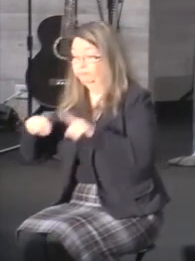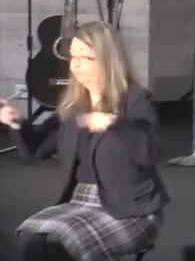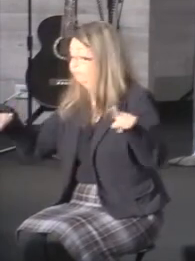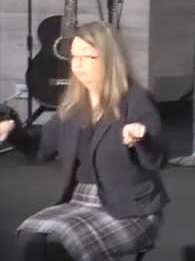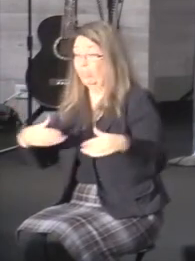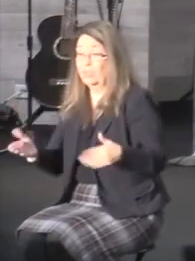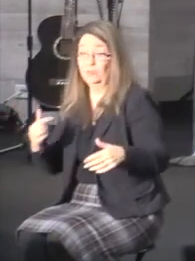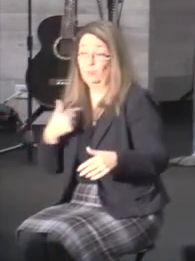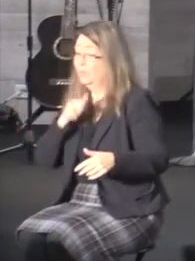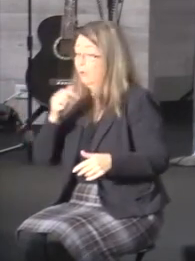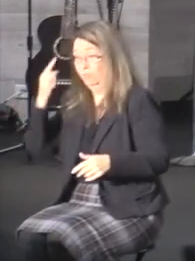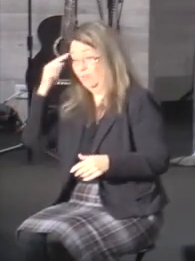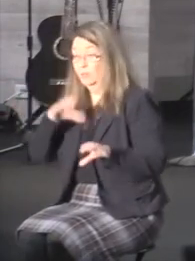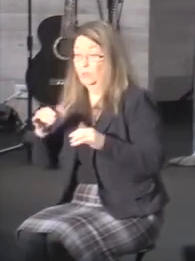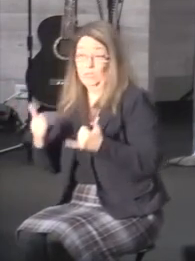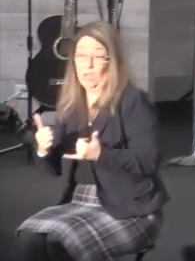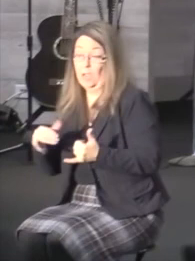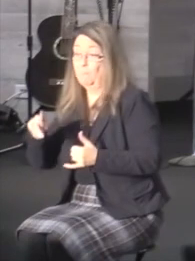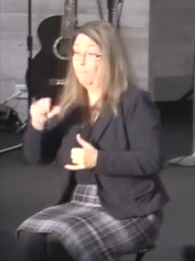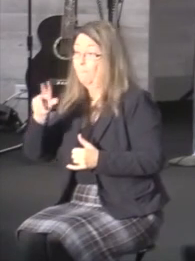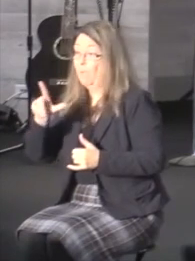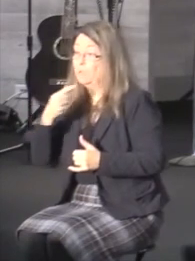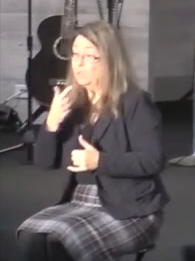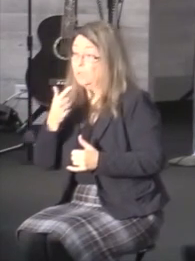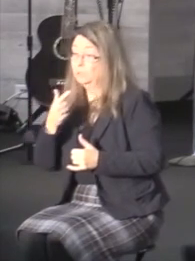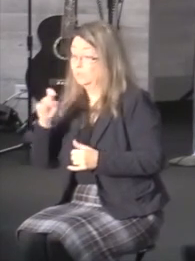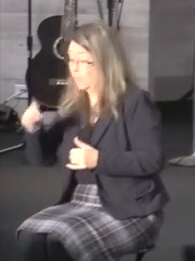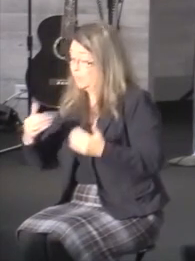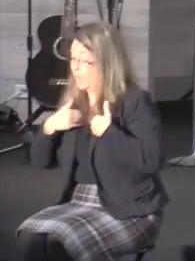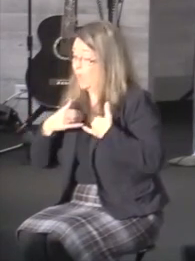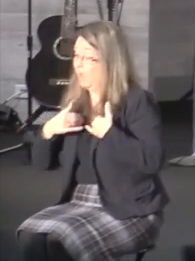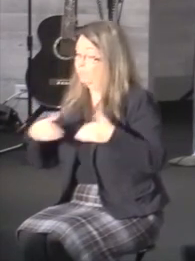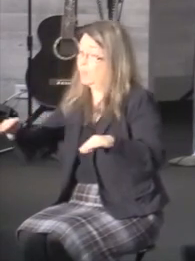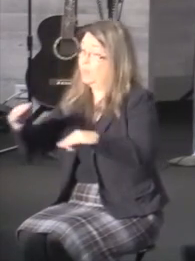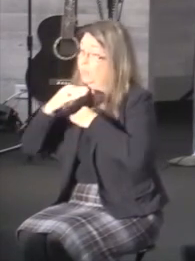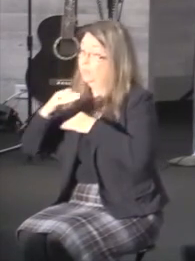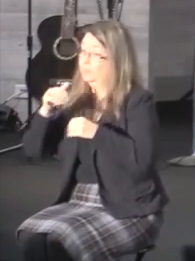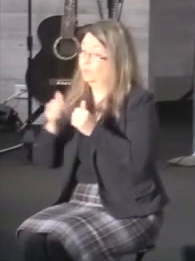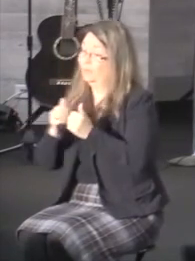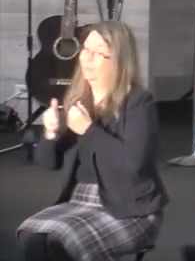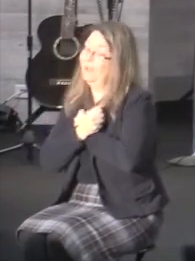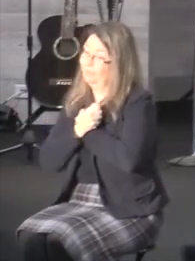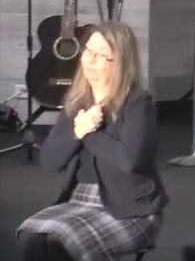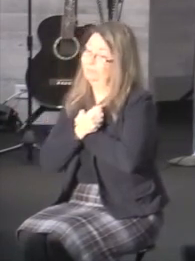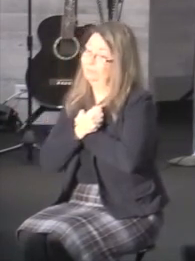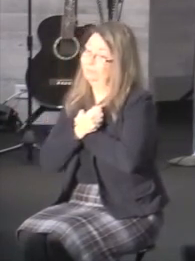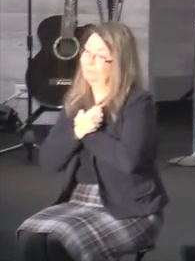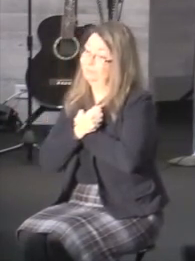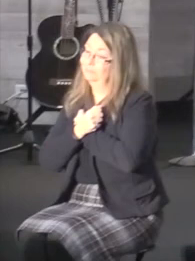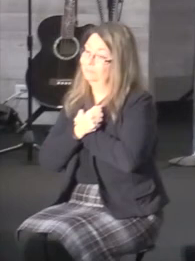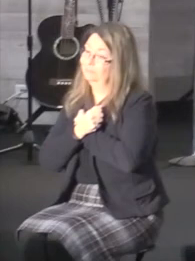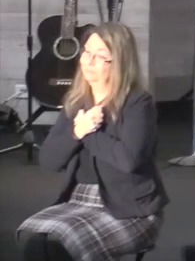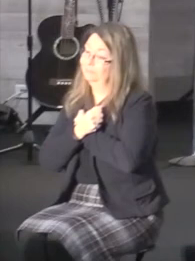never think about crossing the boundaries of today. Paul says, look, you got to have guidelines to this thing called love. You got to have guidelines